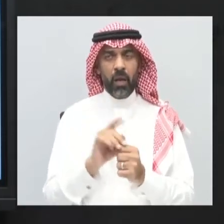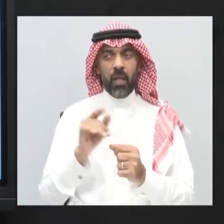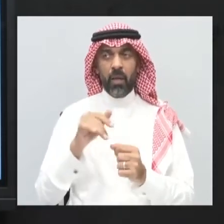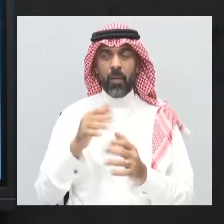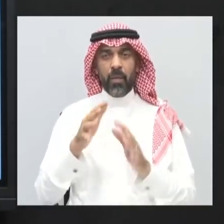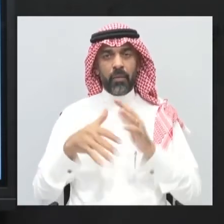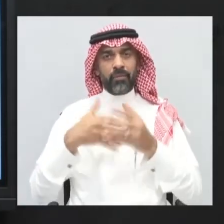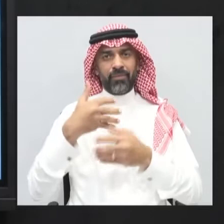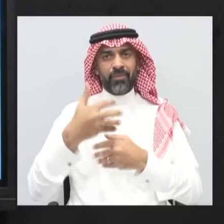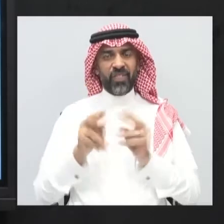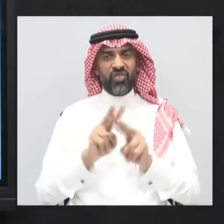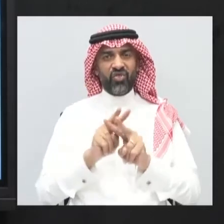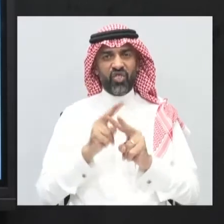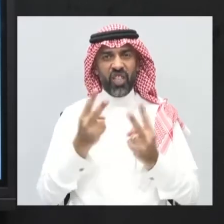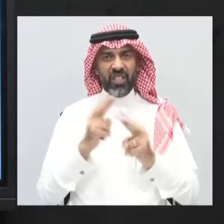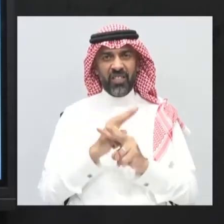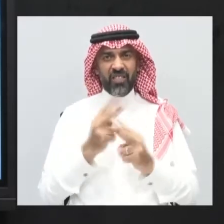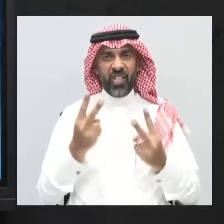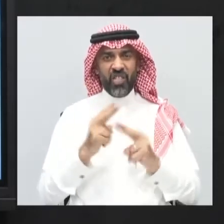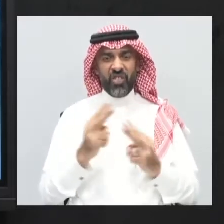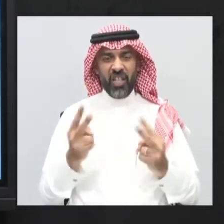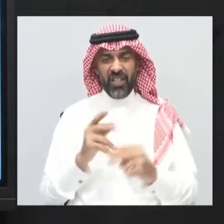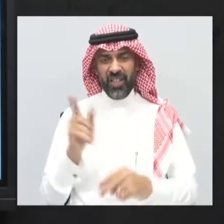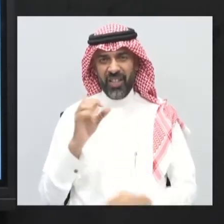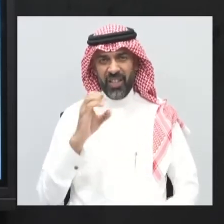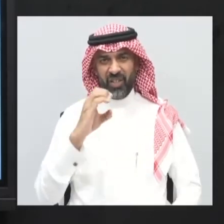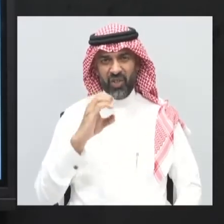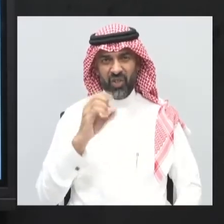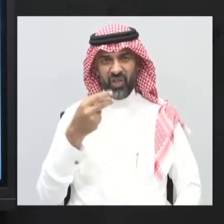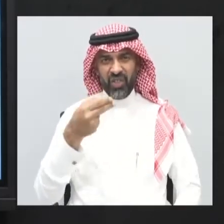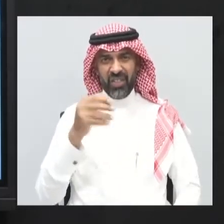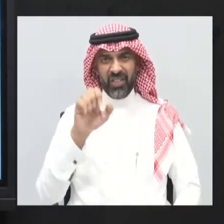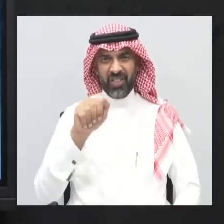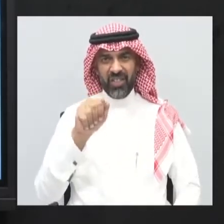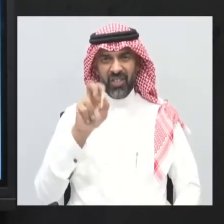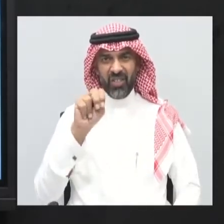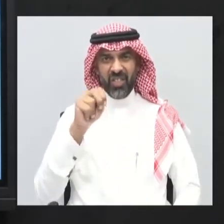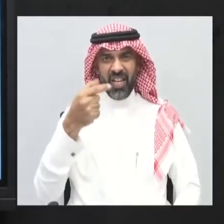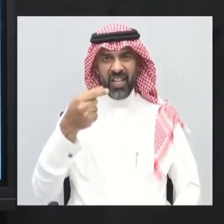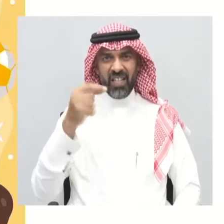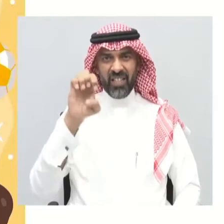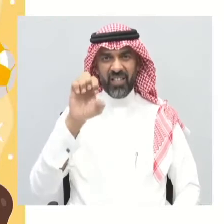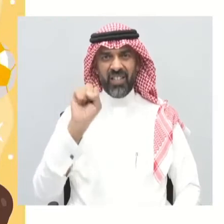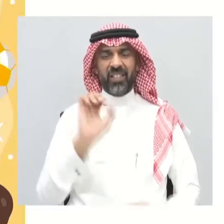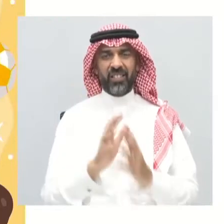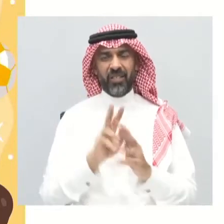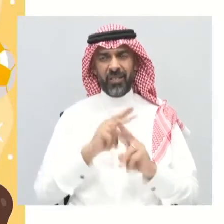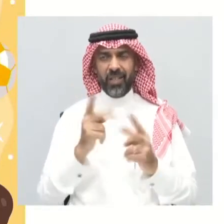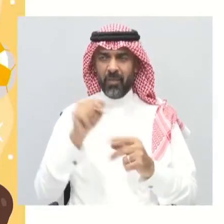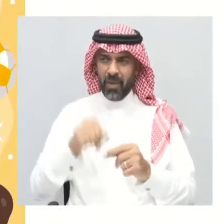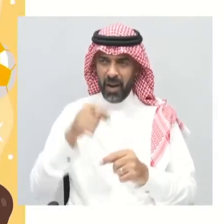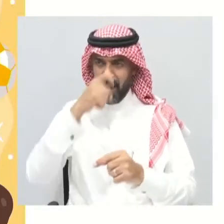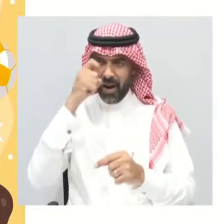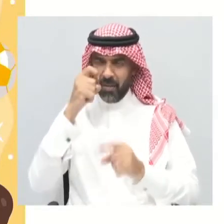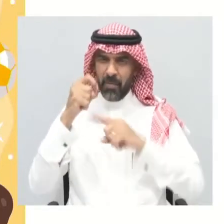the year, right? Throughout the year, we have different kinds of weather, right? Okay. Now,